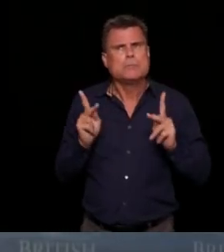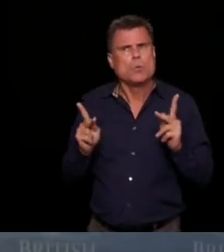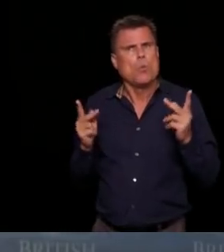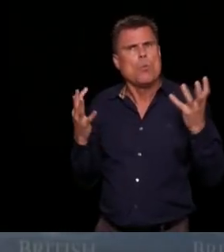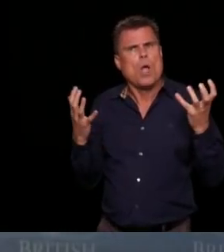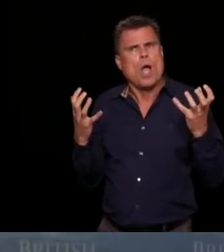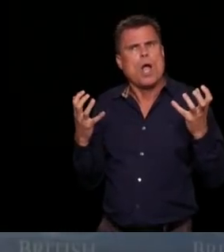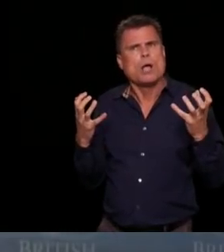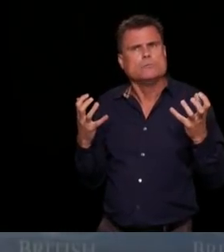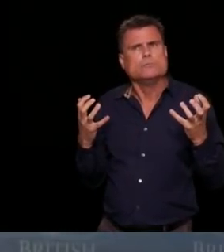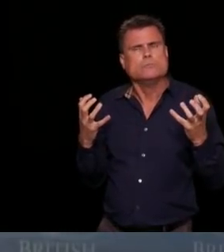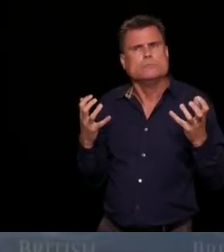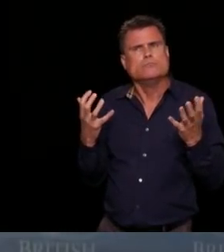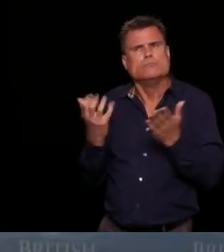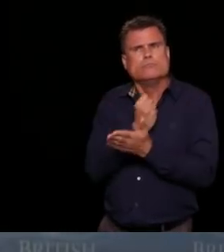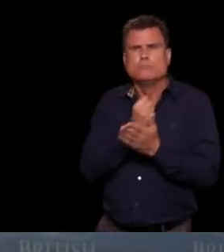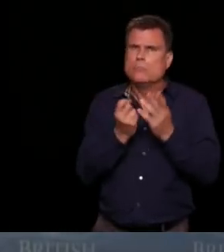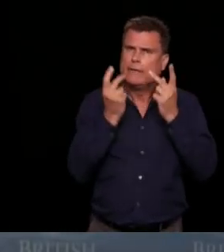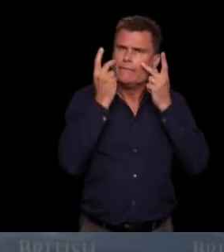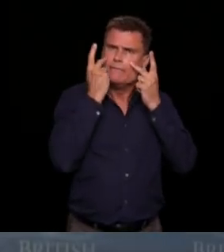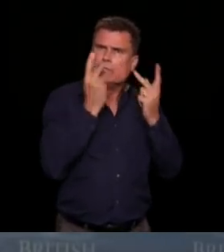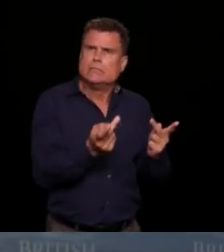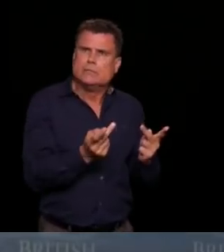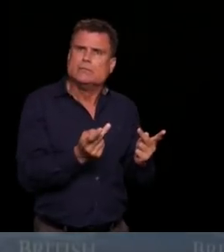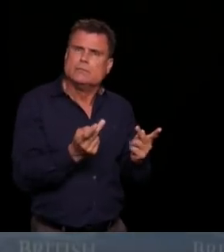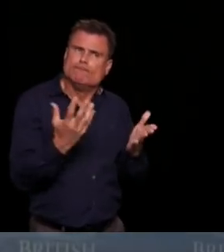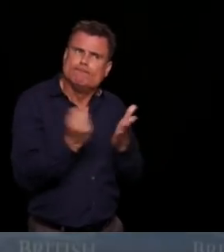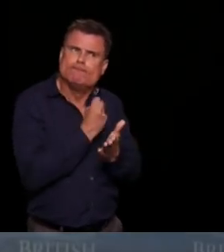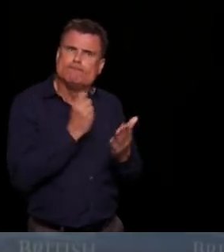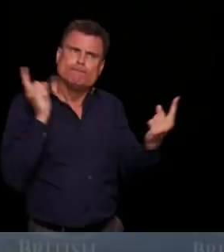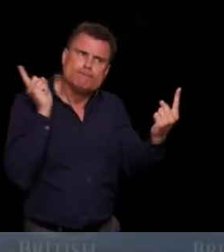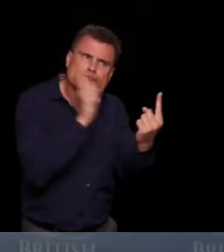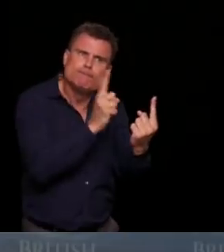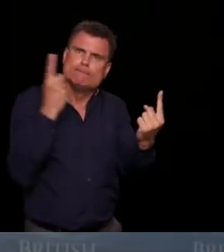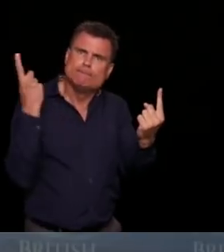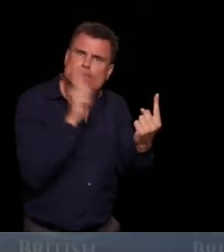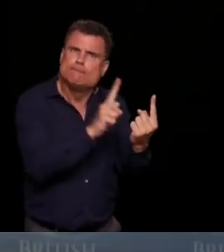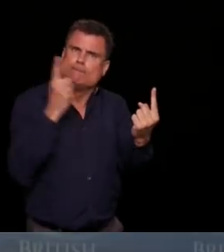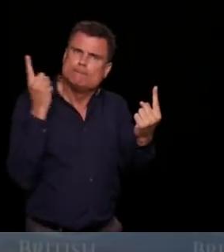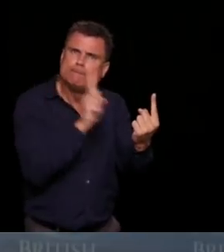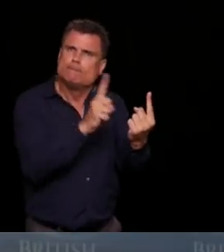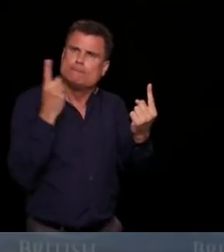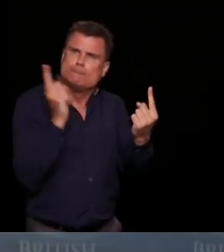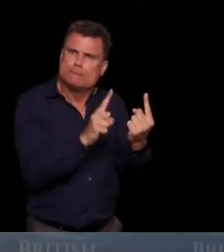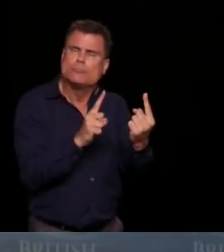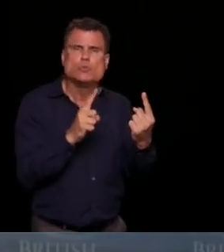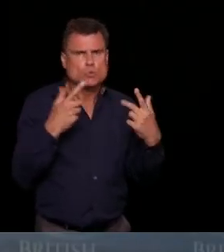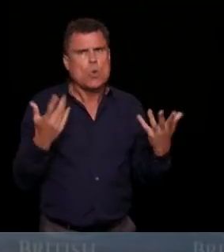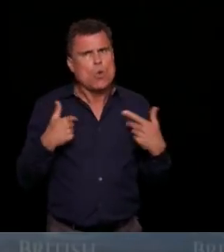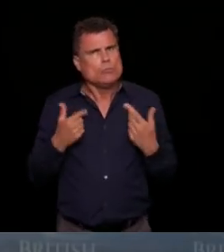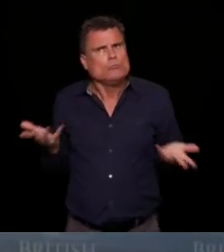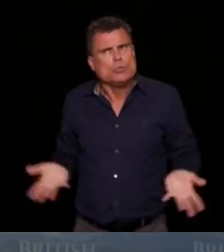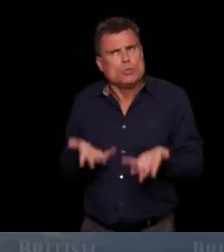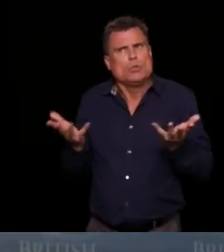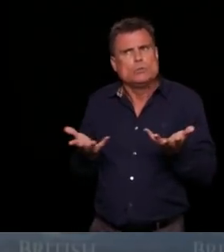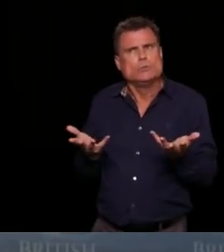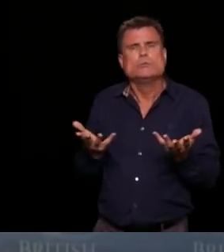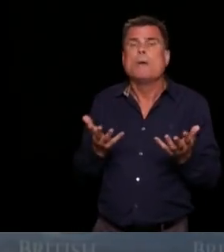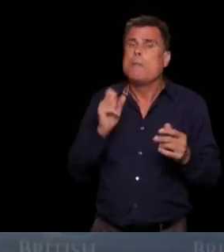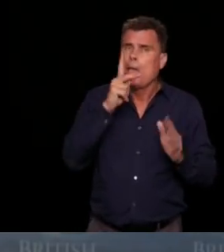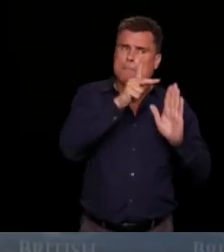visitation policy expanded, as someone with family members and long-term care, I would want that